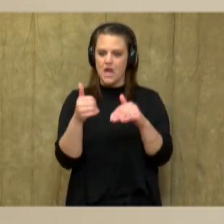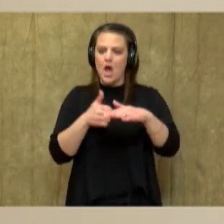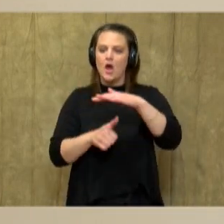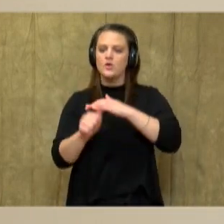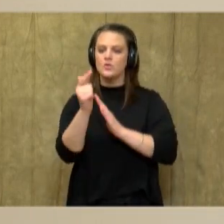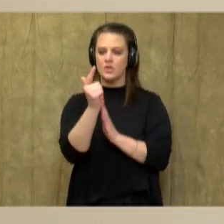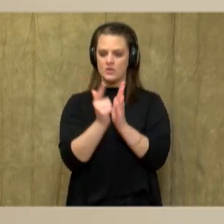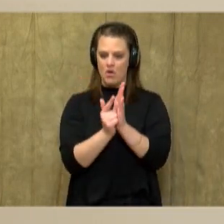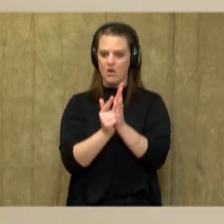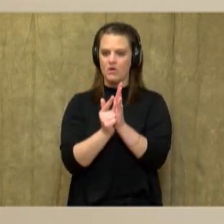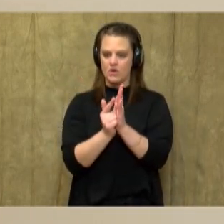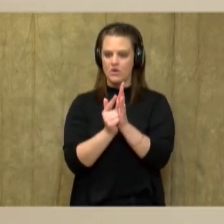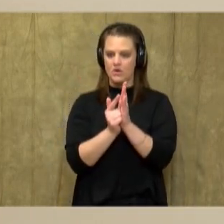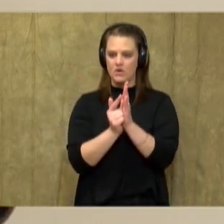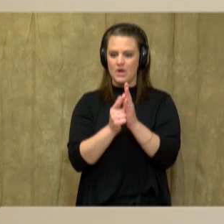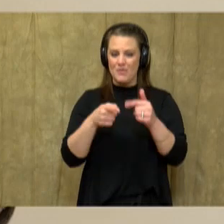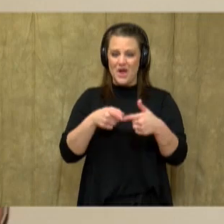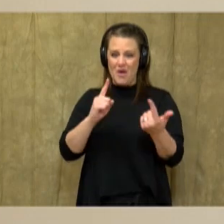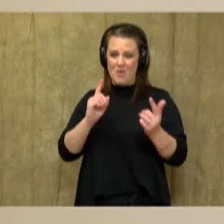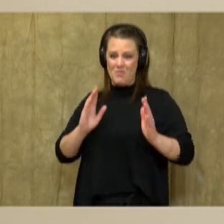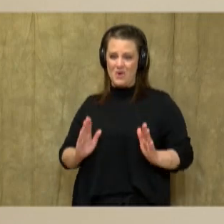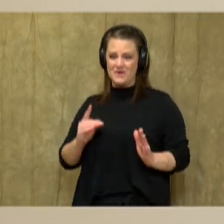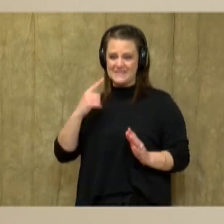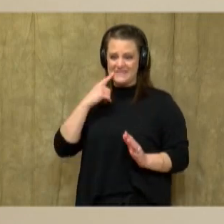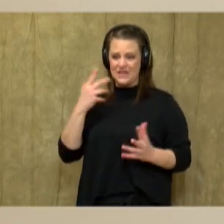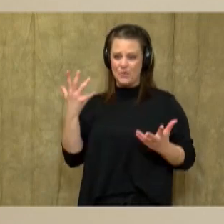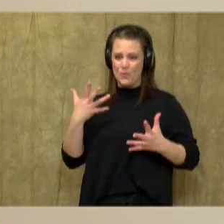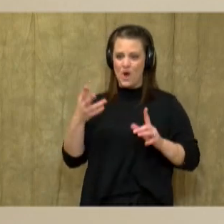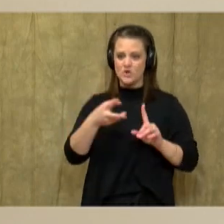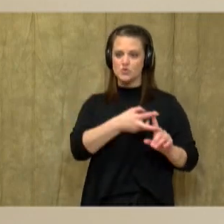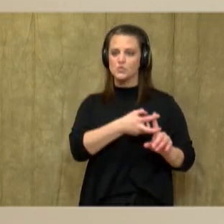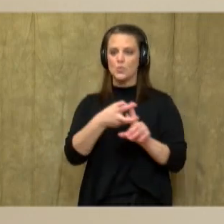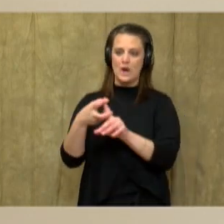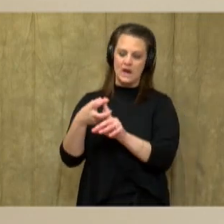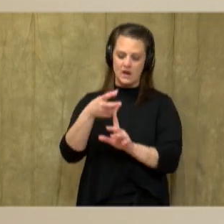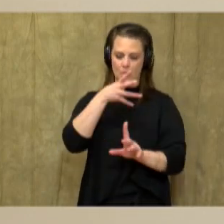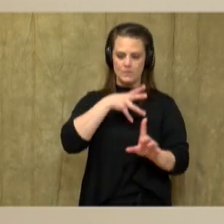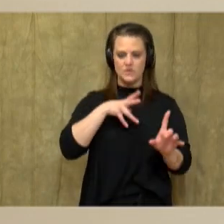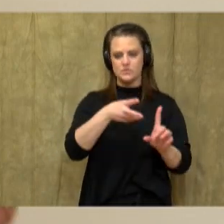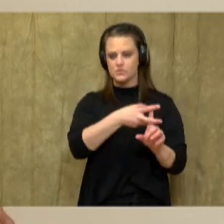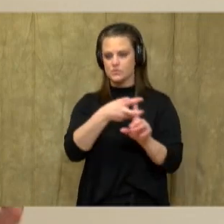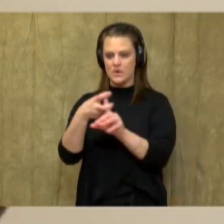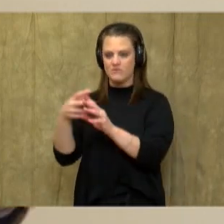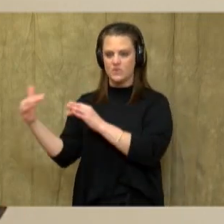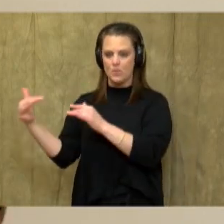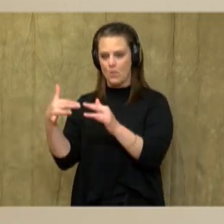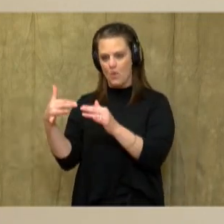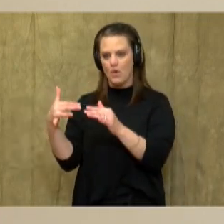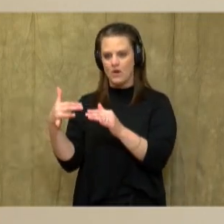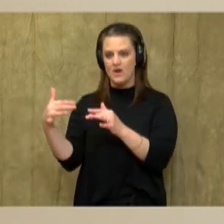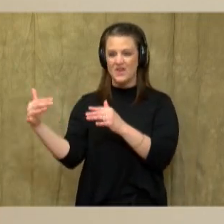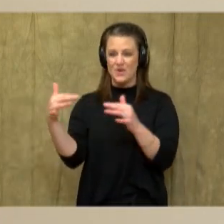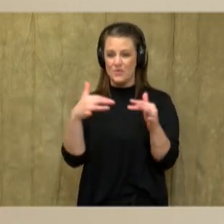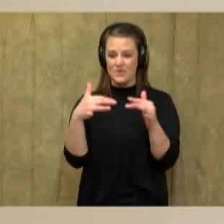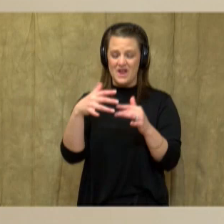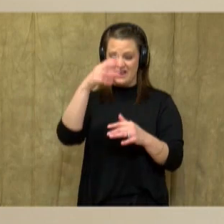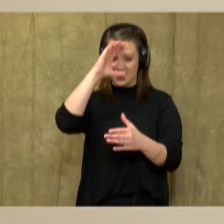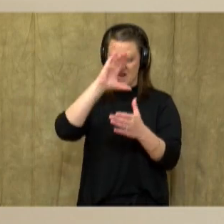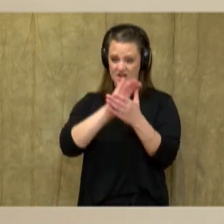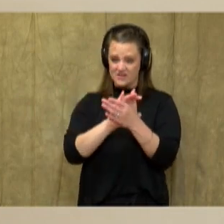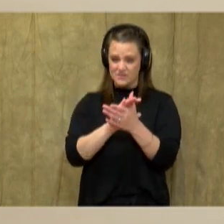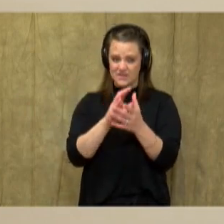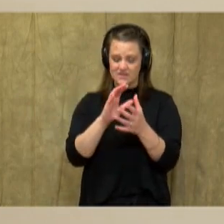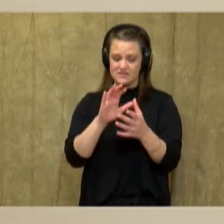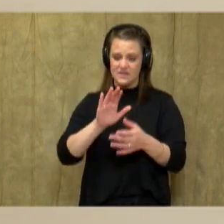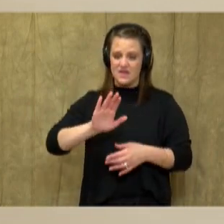law. Opponents believe that it would lead to drafting of women and husbands losing the responsibility to provide for their